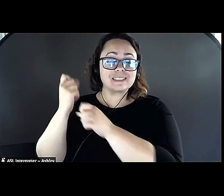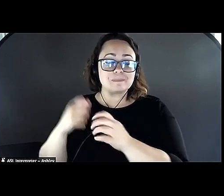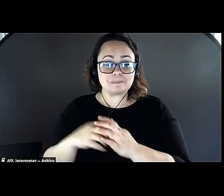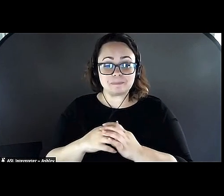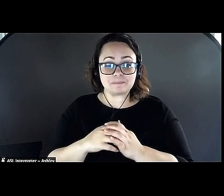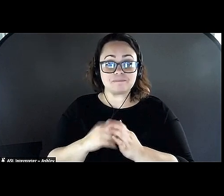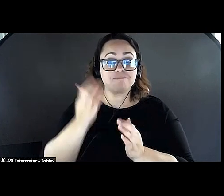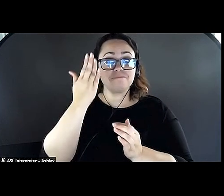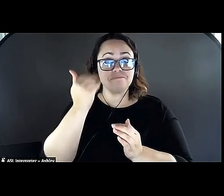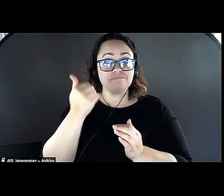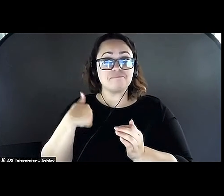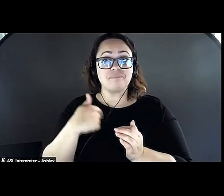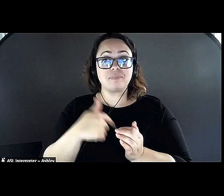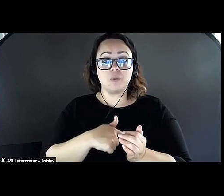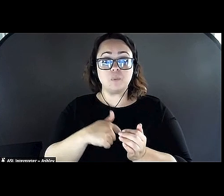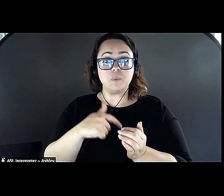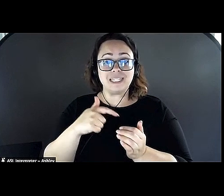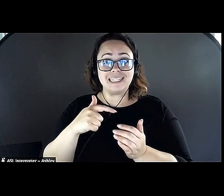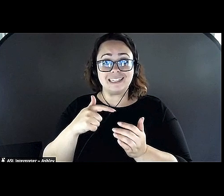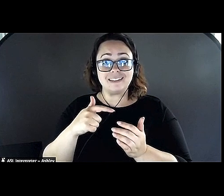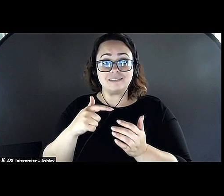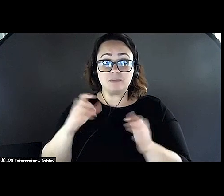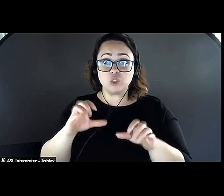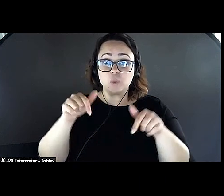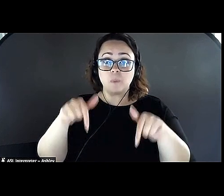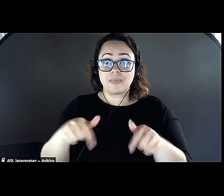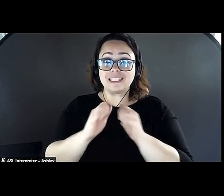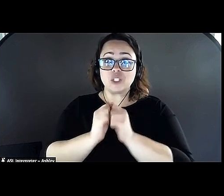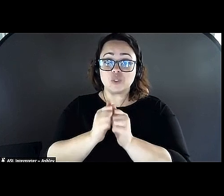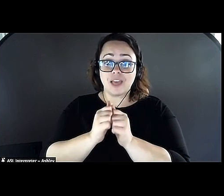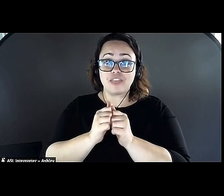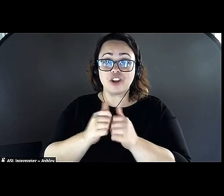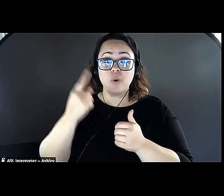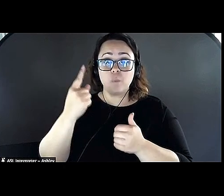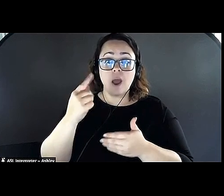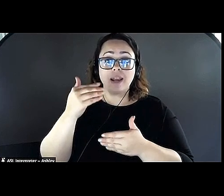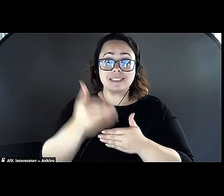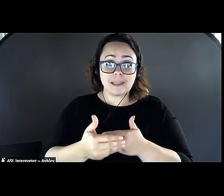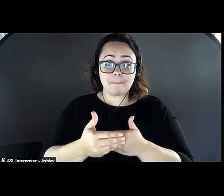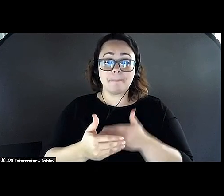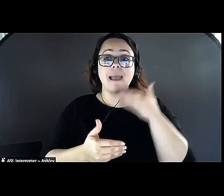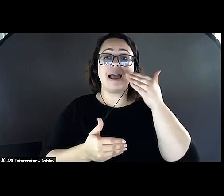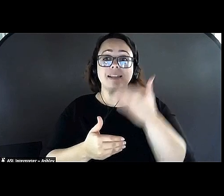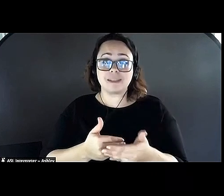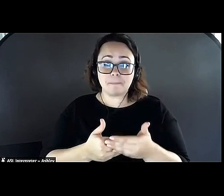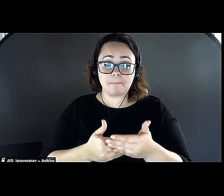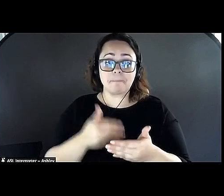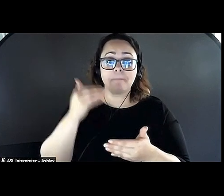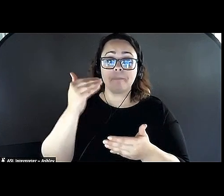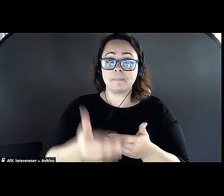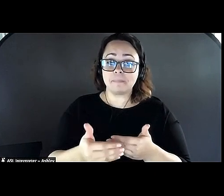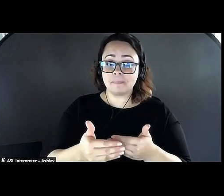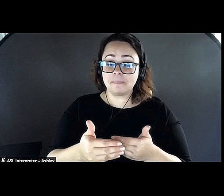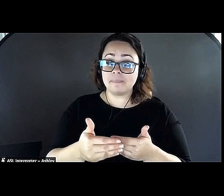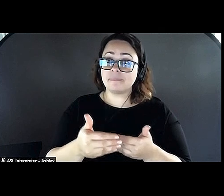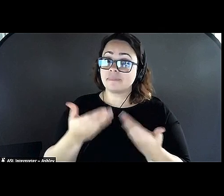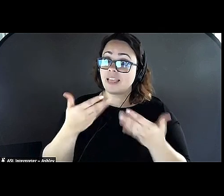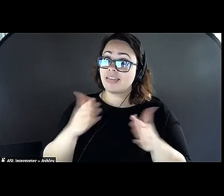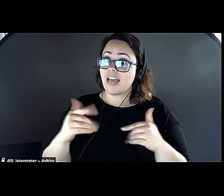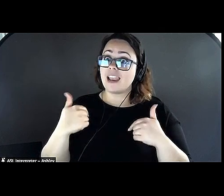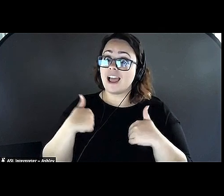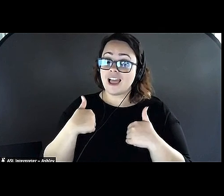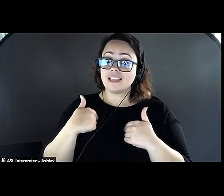because we take this journey together, one step at a time. And let us dare greatly